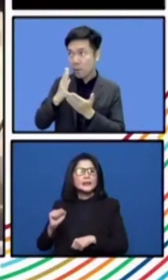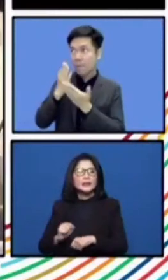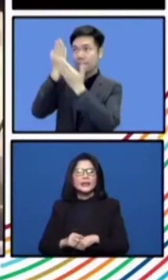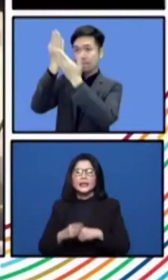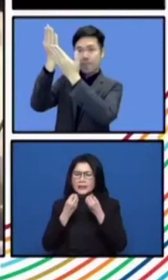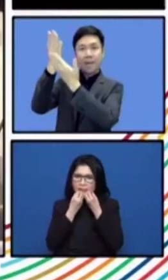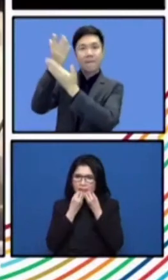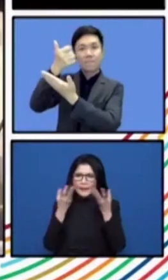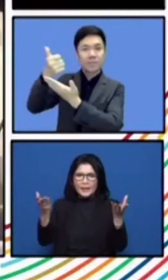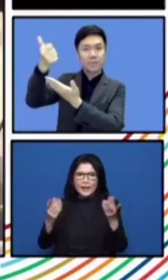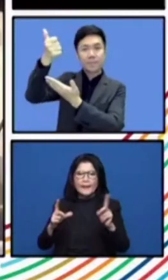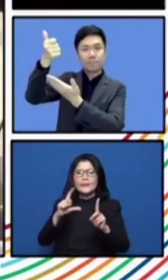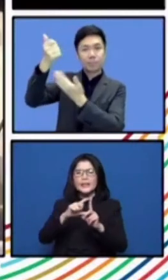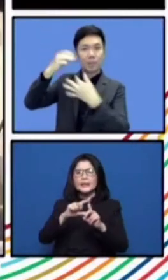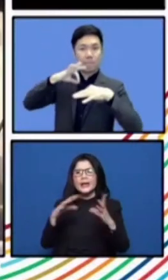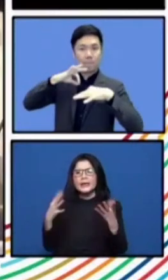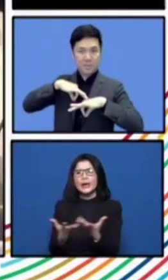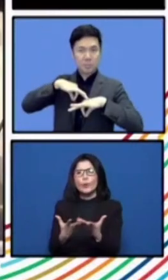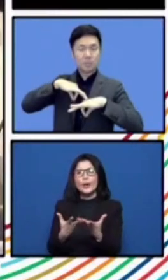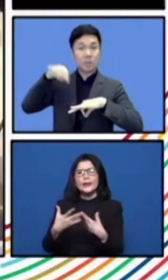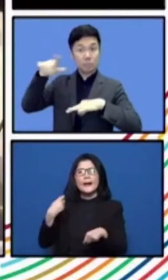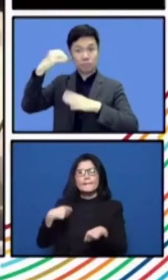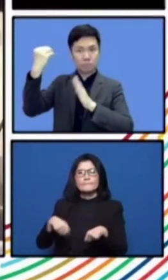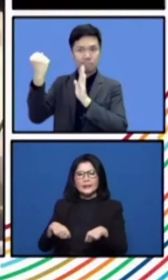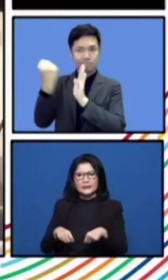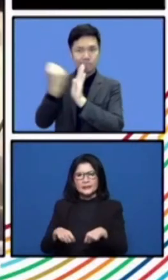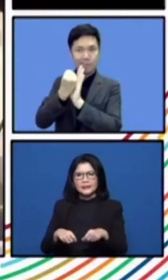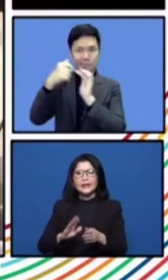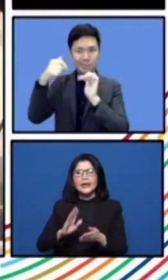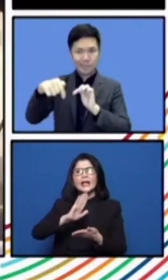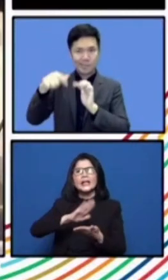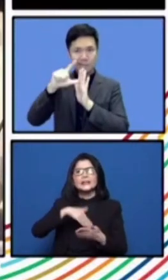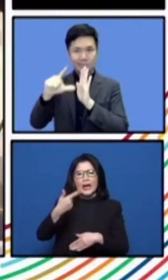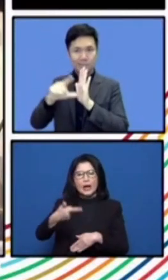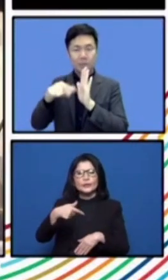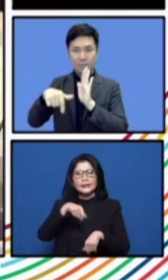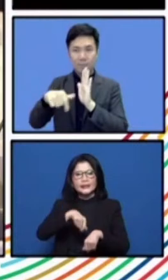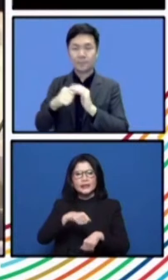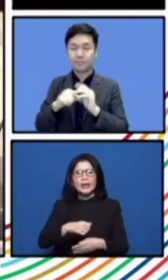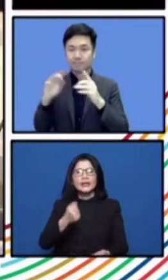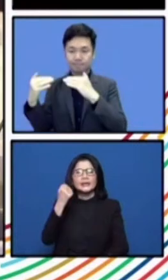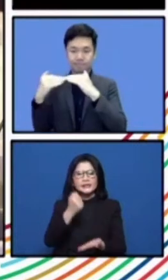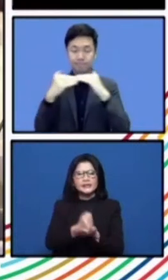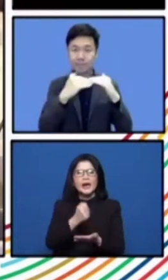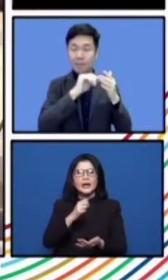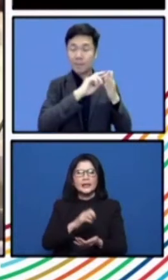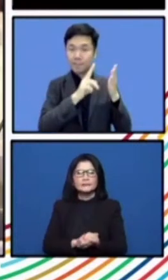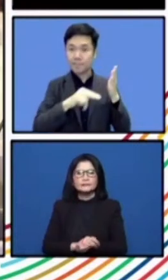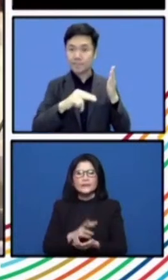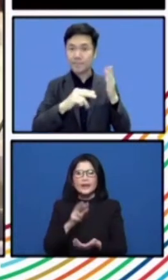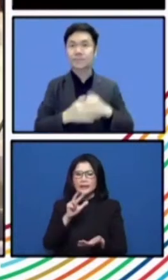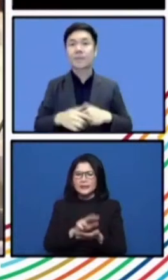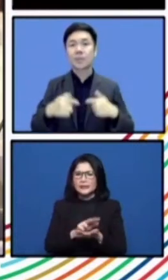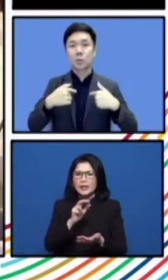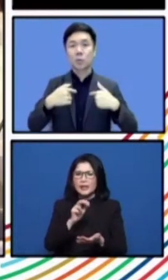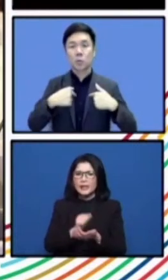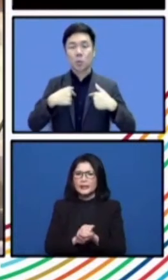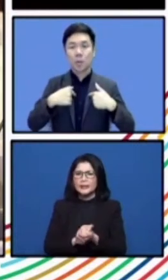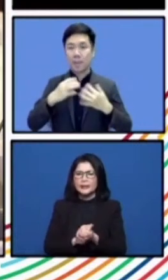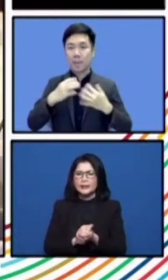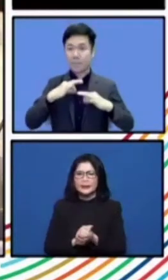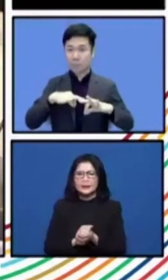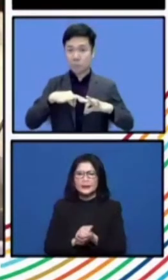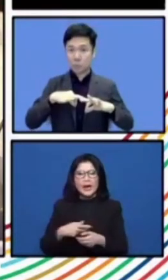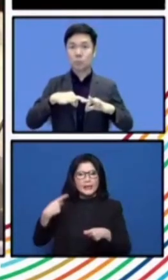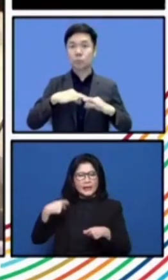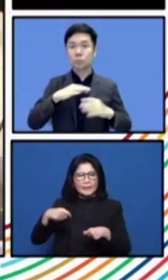year for approval nonetheless the Ministry of Social solidarity and inclusion which also